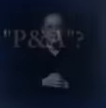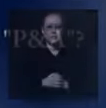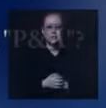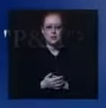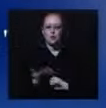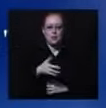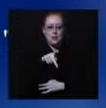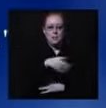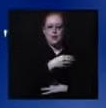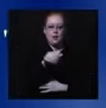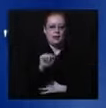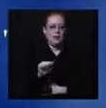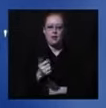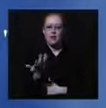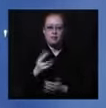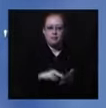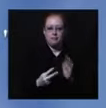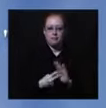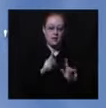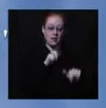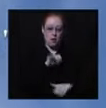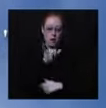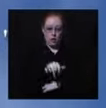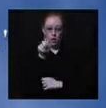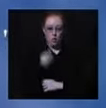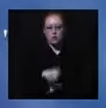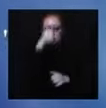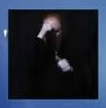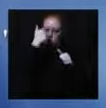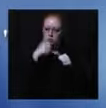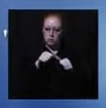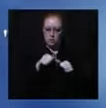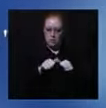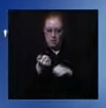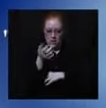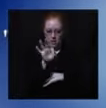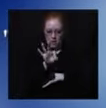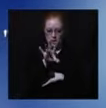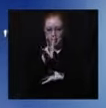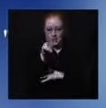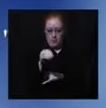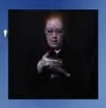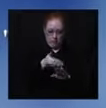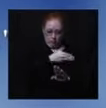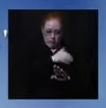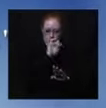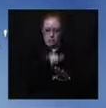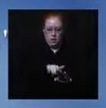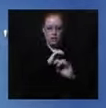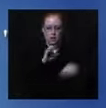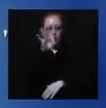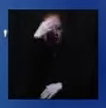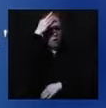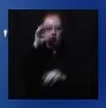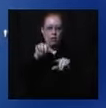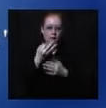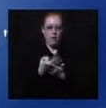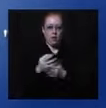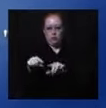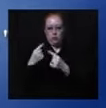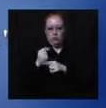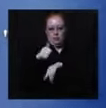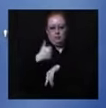What is a P&A? To answer that question, you must remember that until the mid-1970s, no federally funded entity